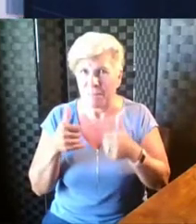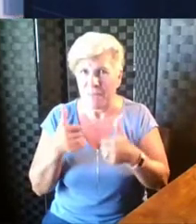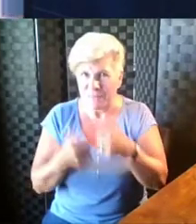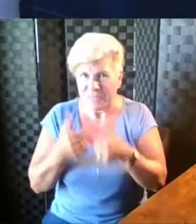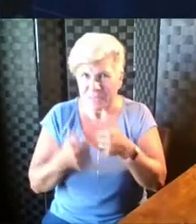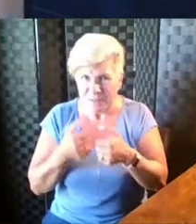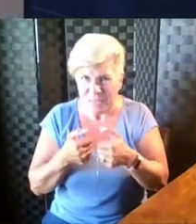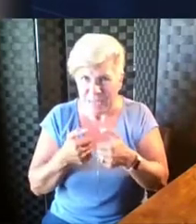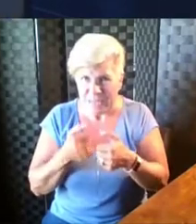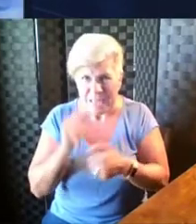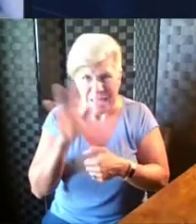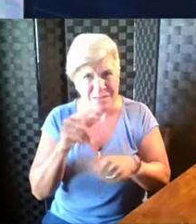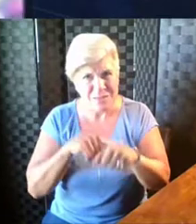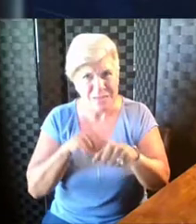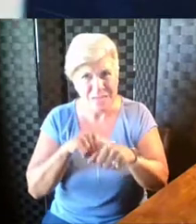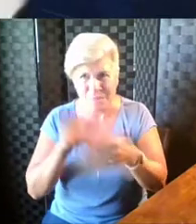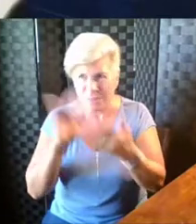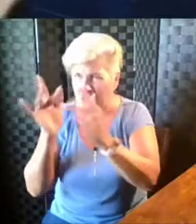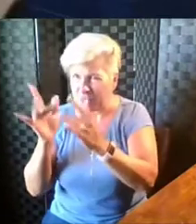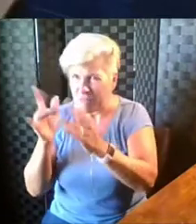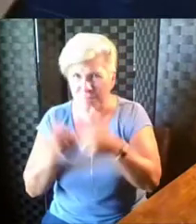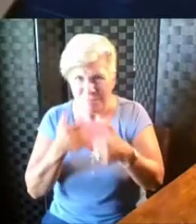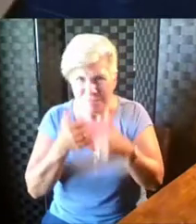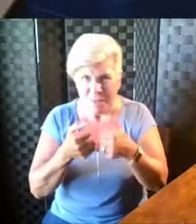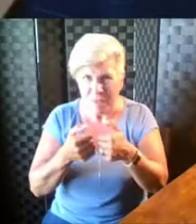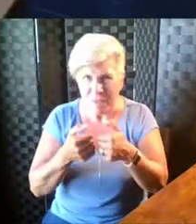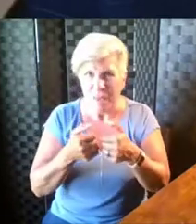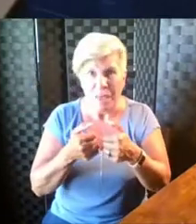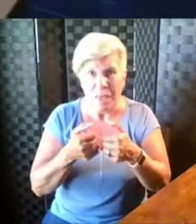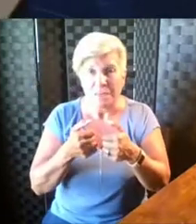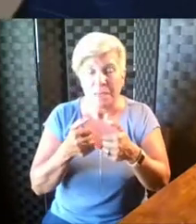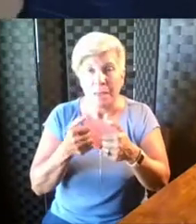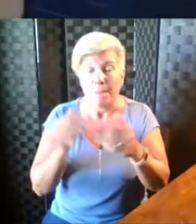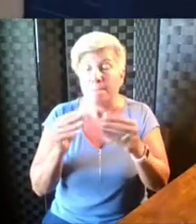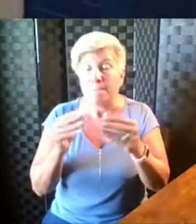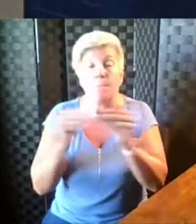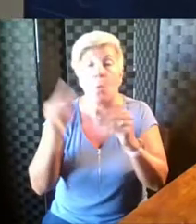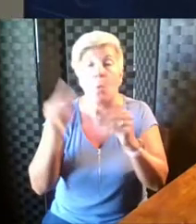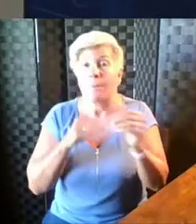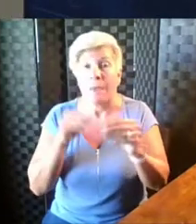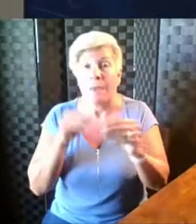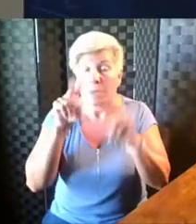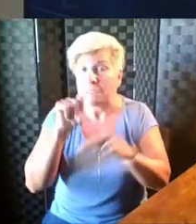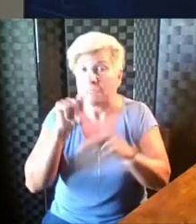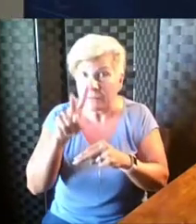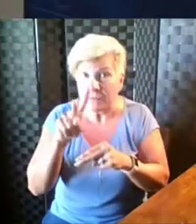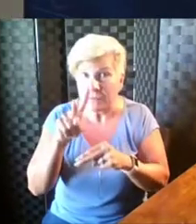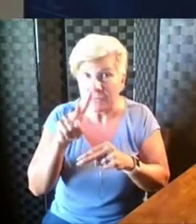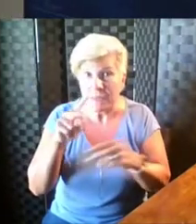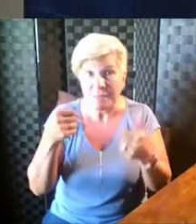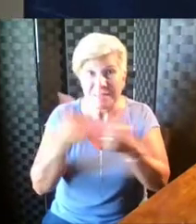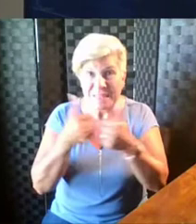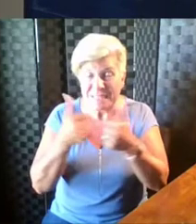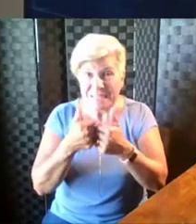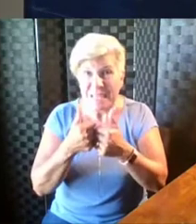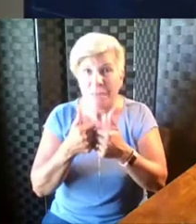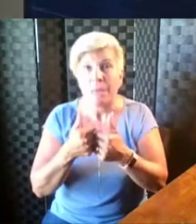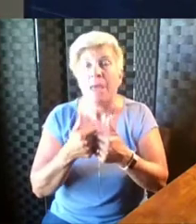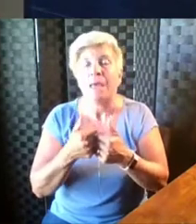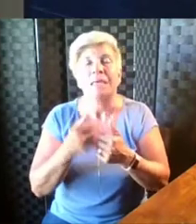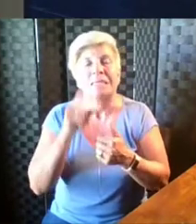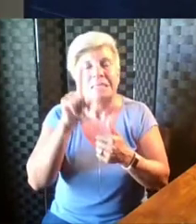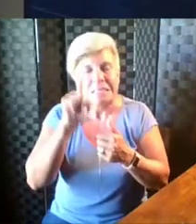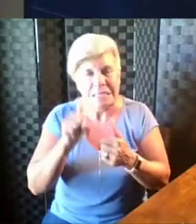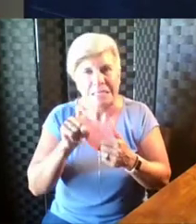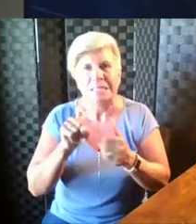average time people spend online has outpaced TV viewing hours, the gaming landscape leaves a lot of space for developers